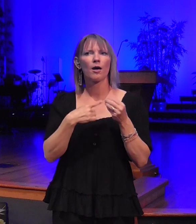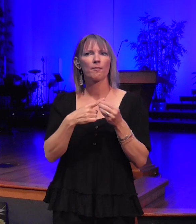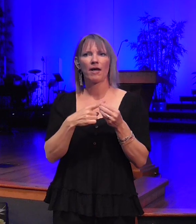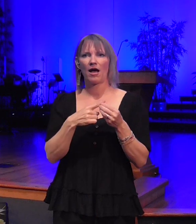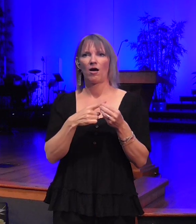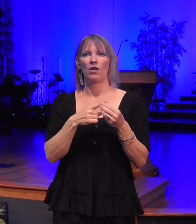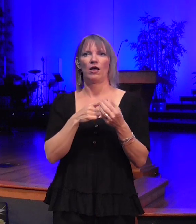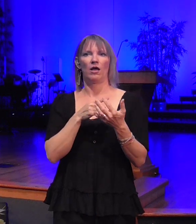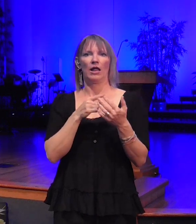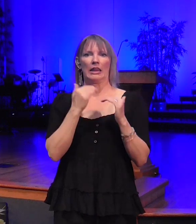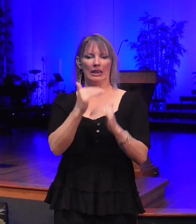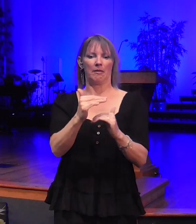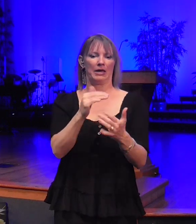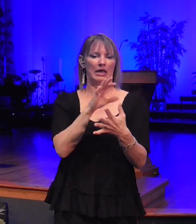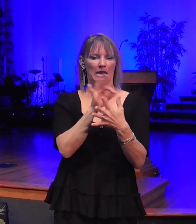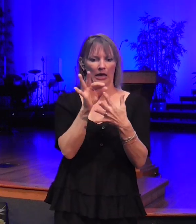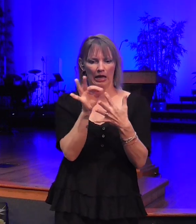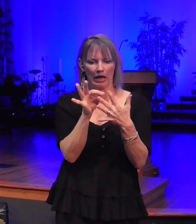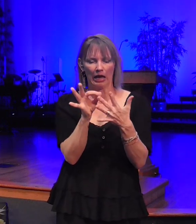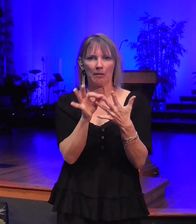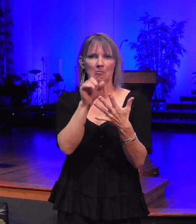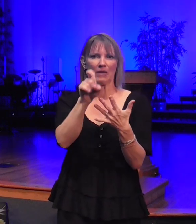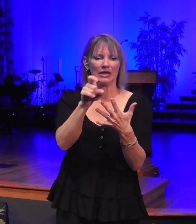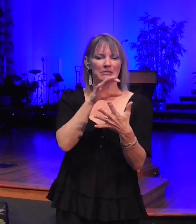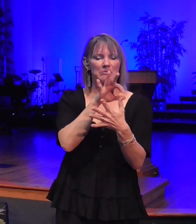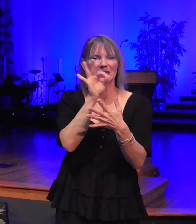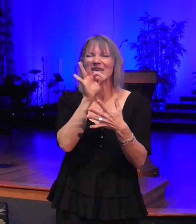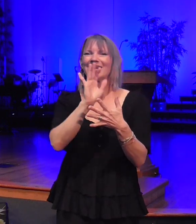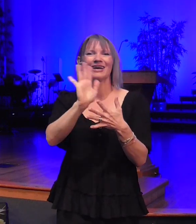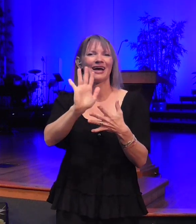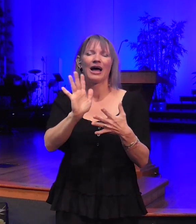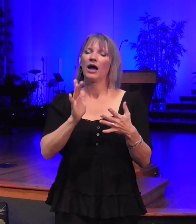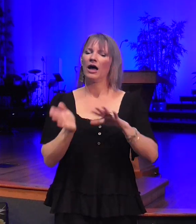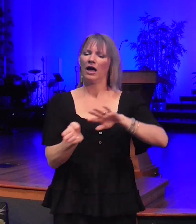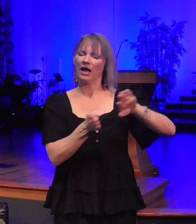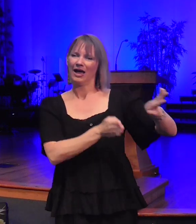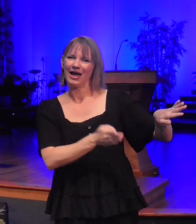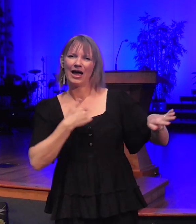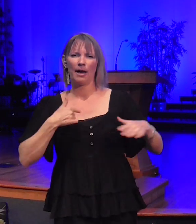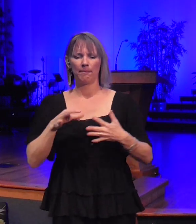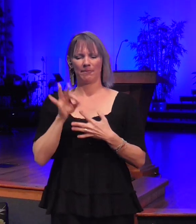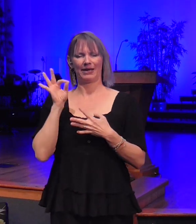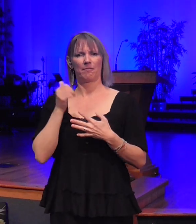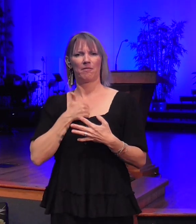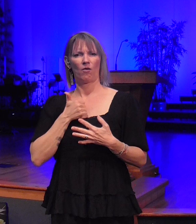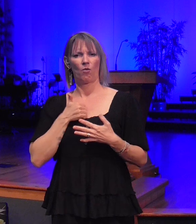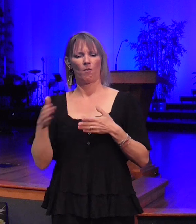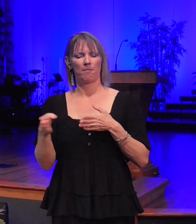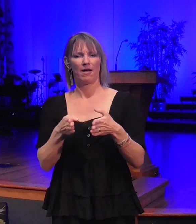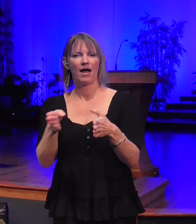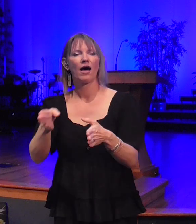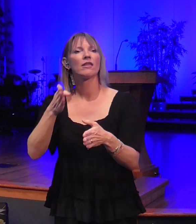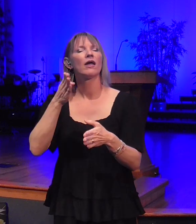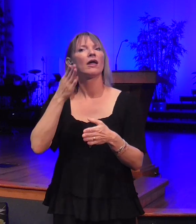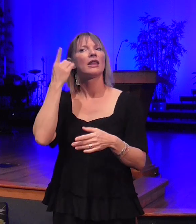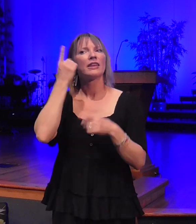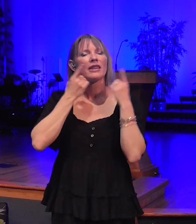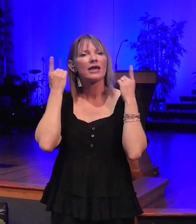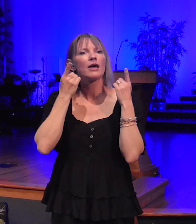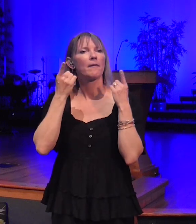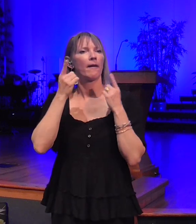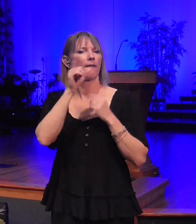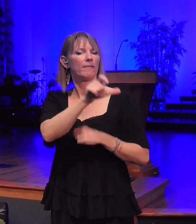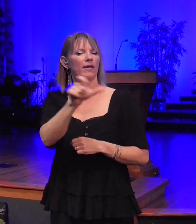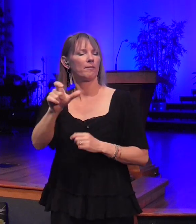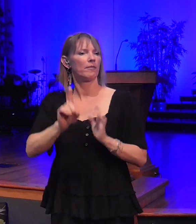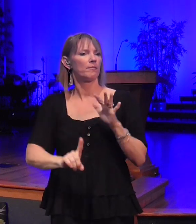was about making my own. It meant all the difference. Think about those individuals who have been demonstrated for you at that